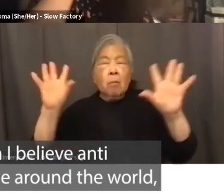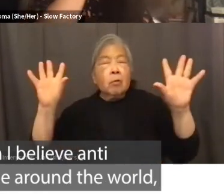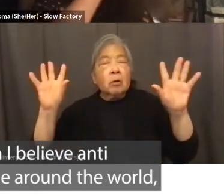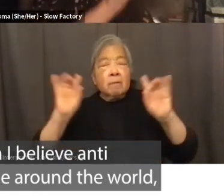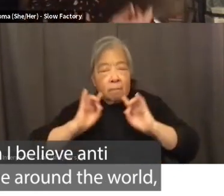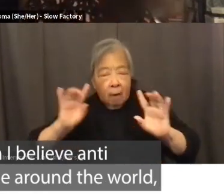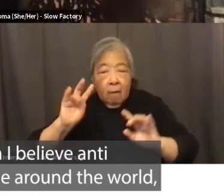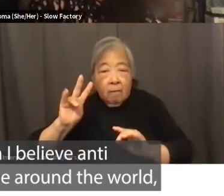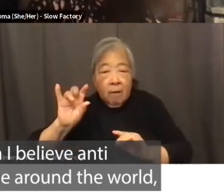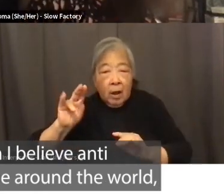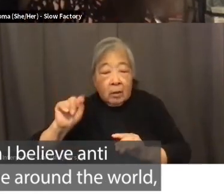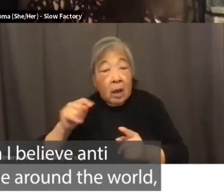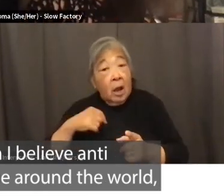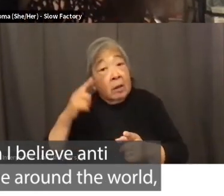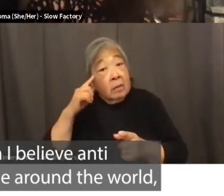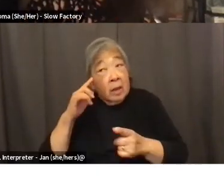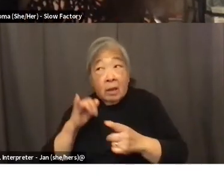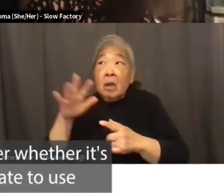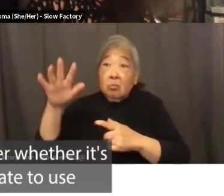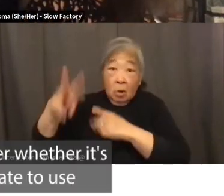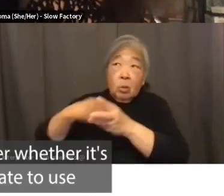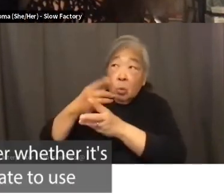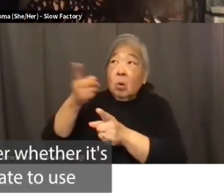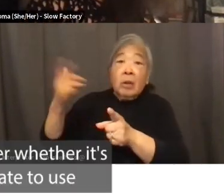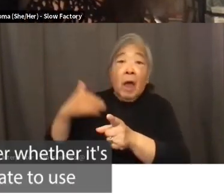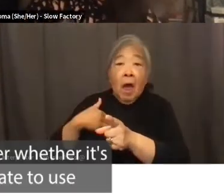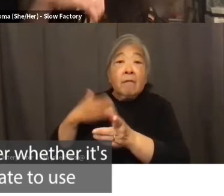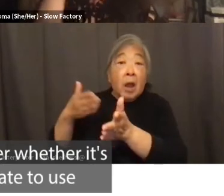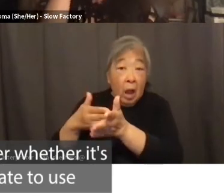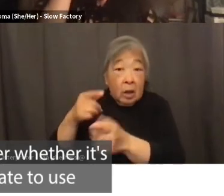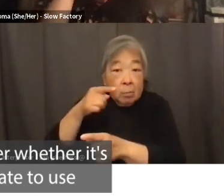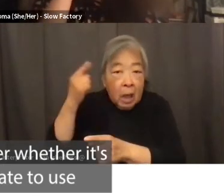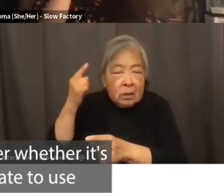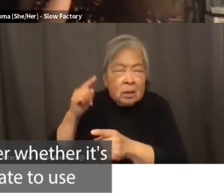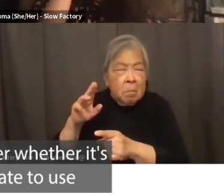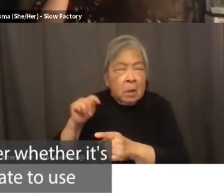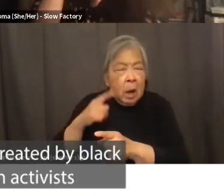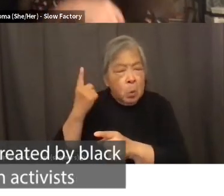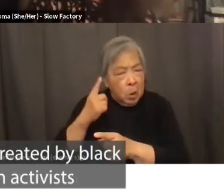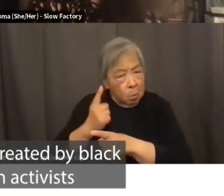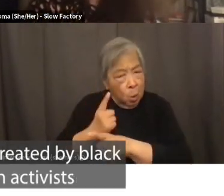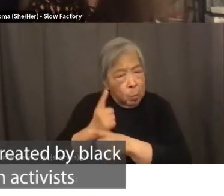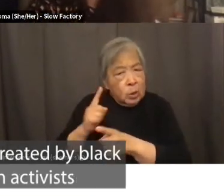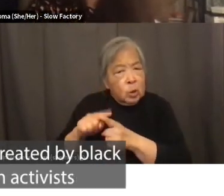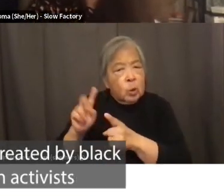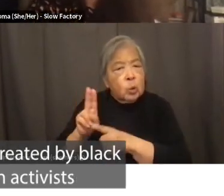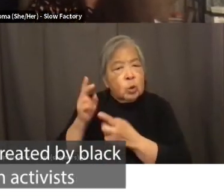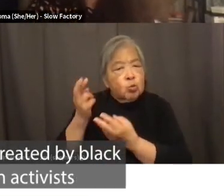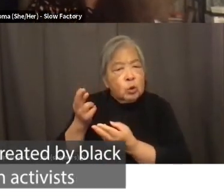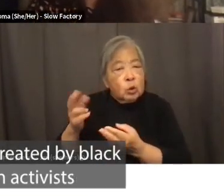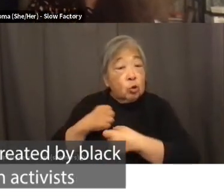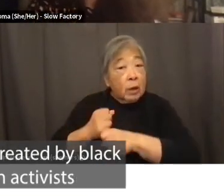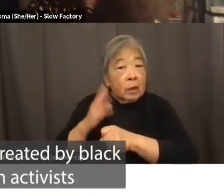believe anti-Blackness holds true around the world, I often wonder whether it's appropriate to use the resources created by